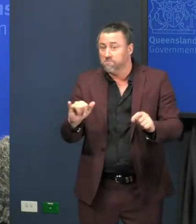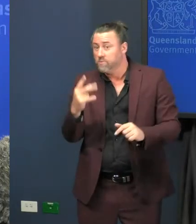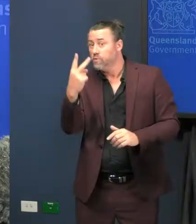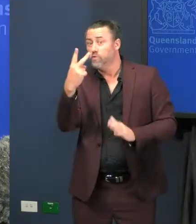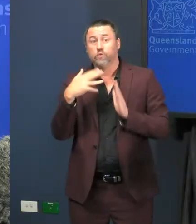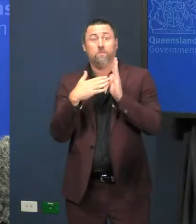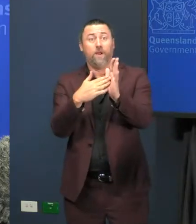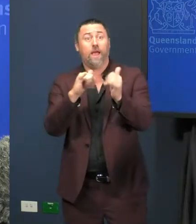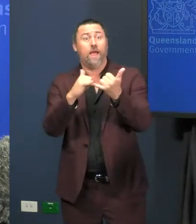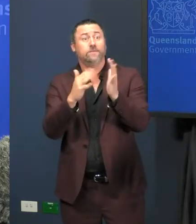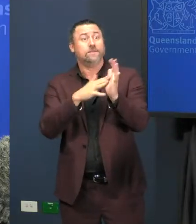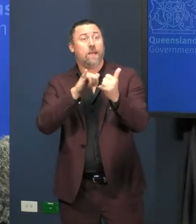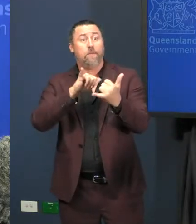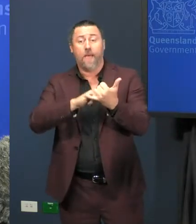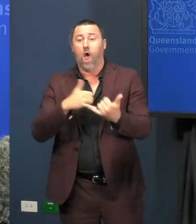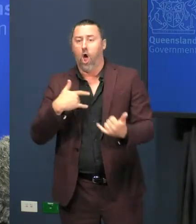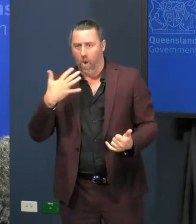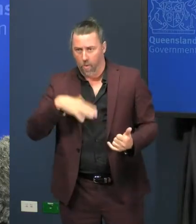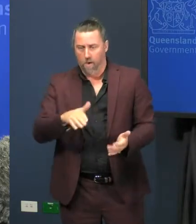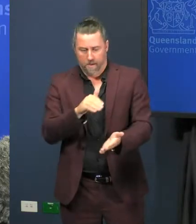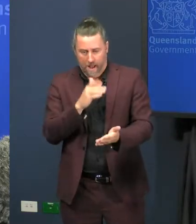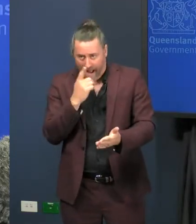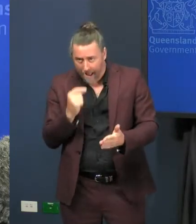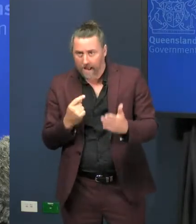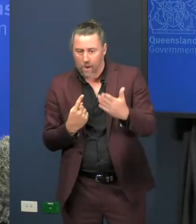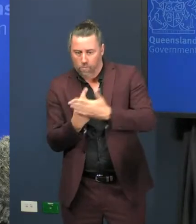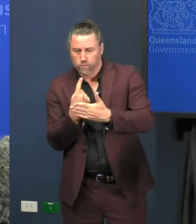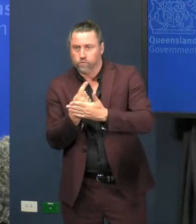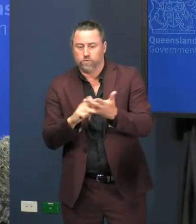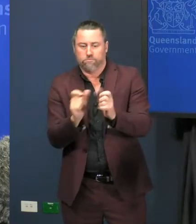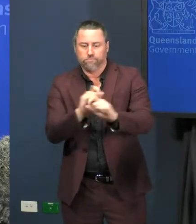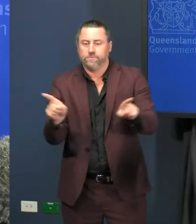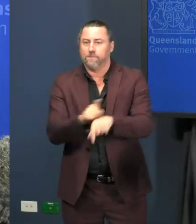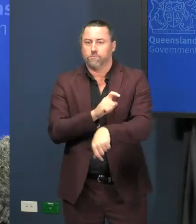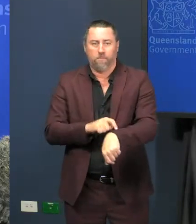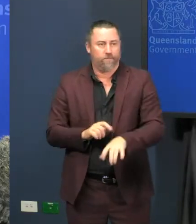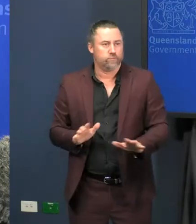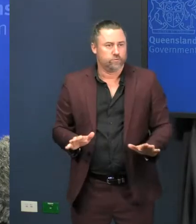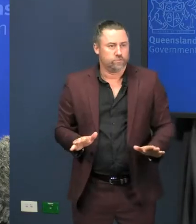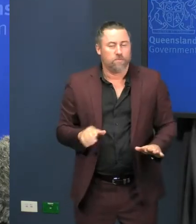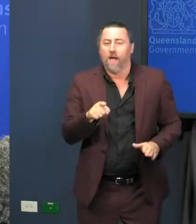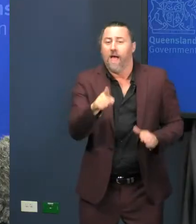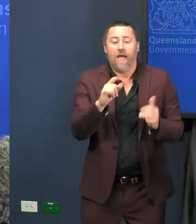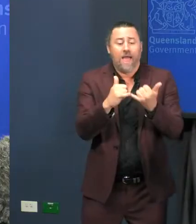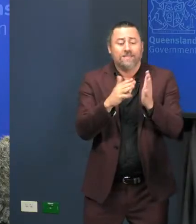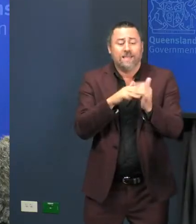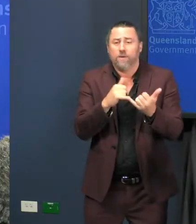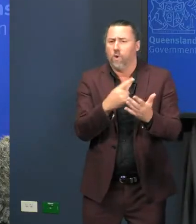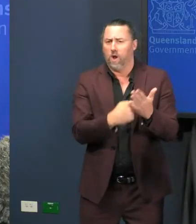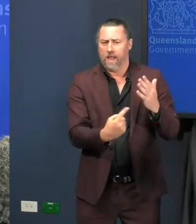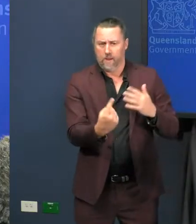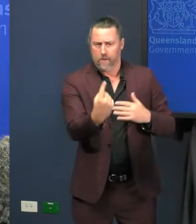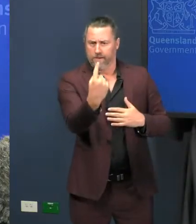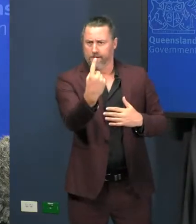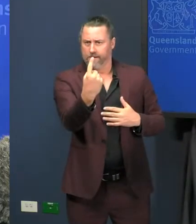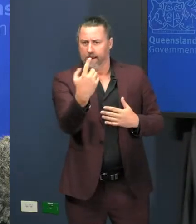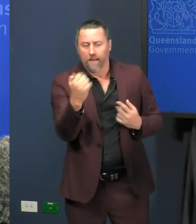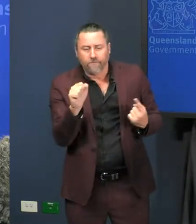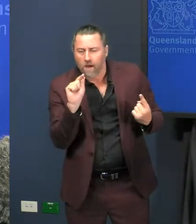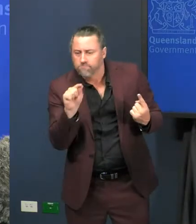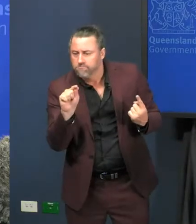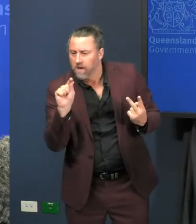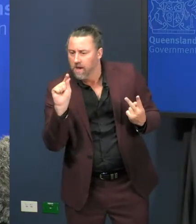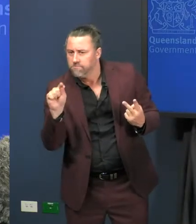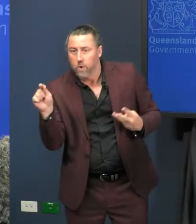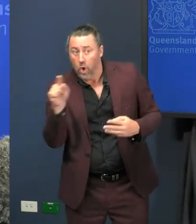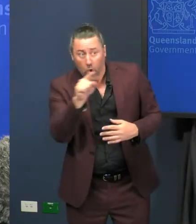But text messaging is just one element. Receiving a text is just one possibility. People also have